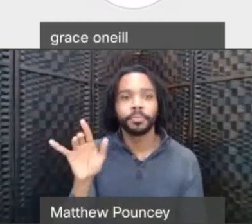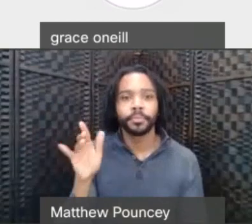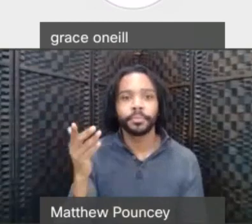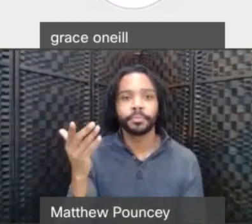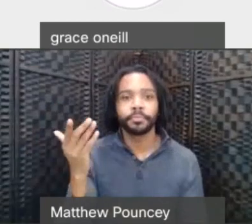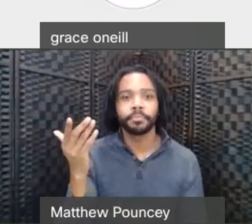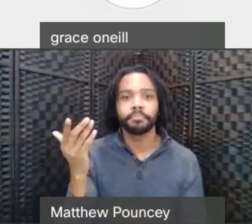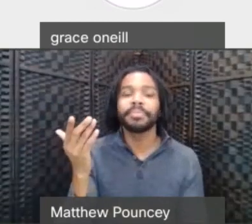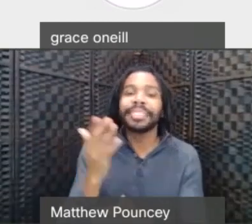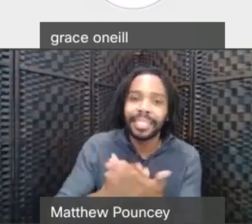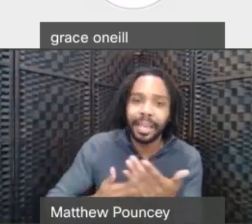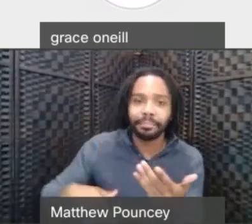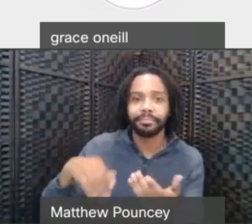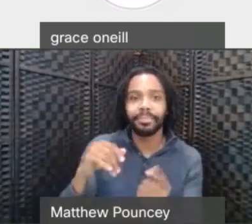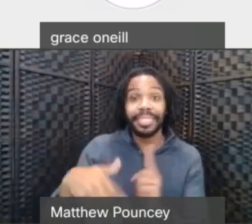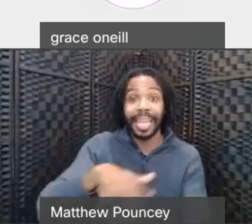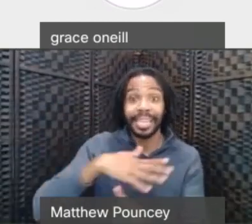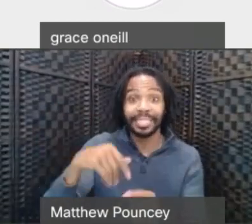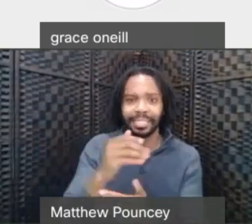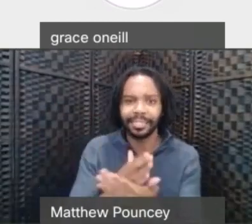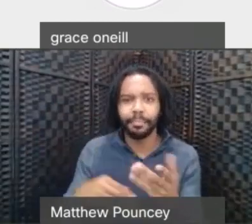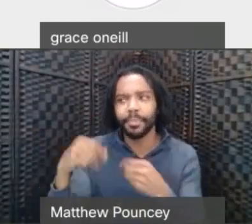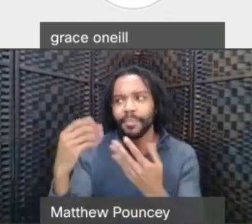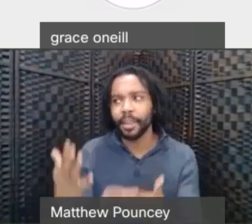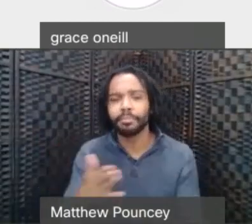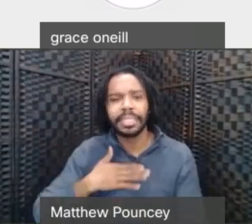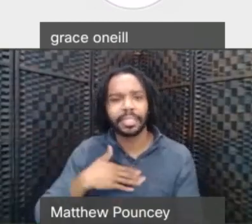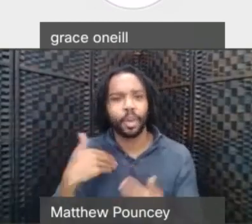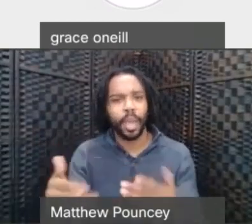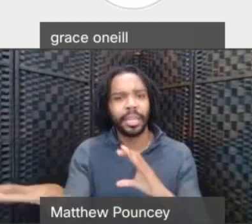certain settings and providers. So please go ahead and email us at